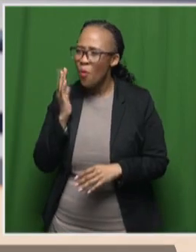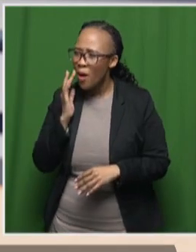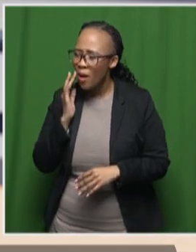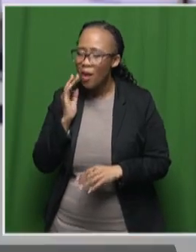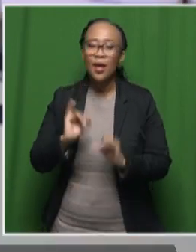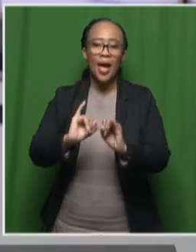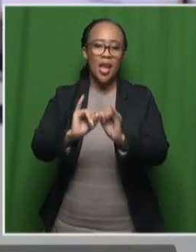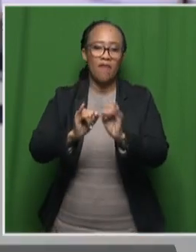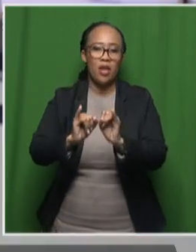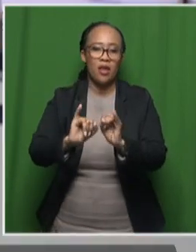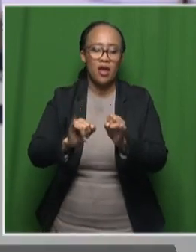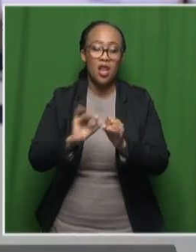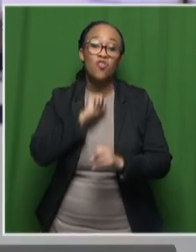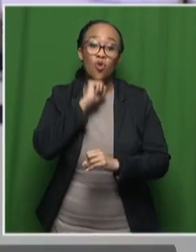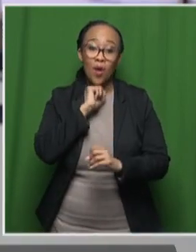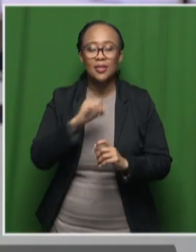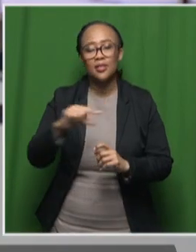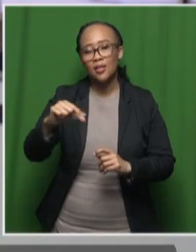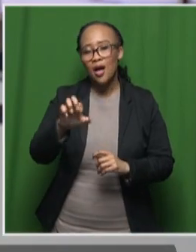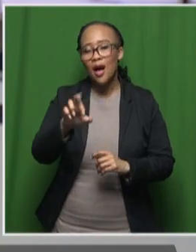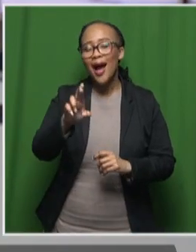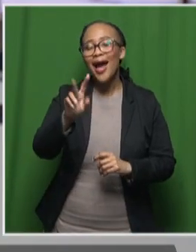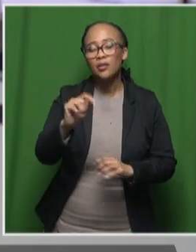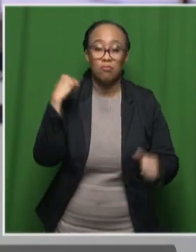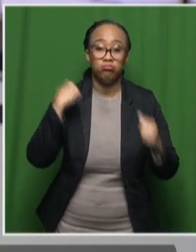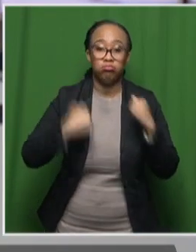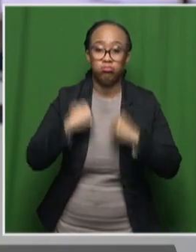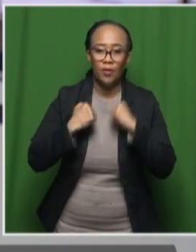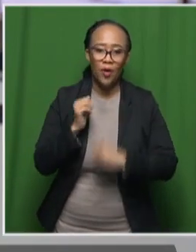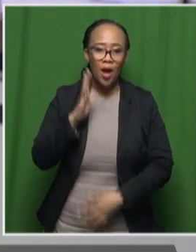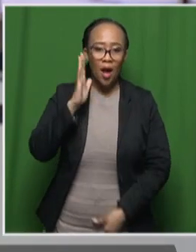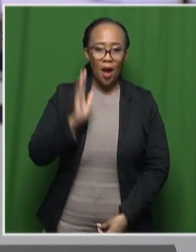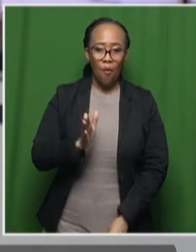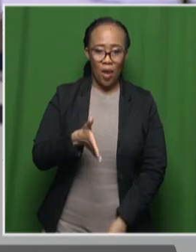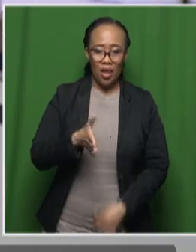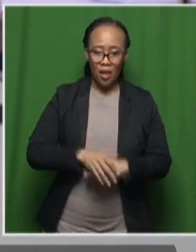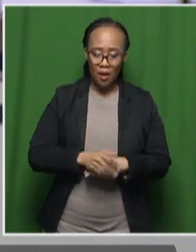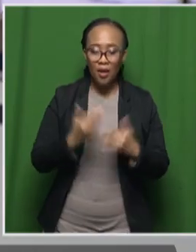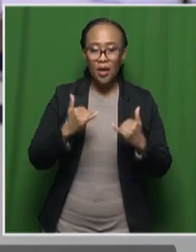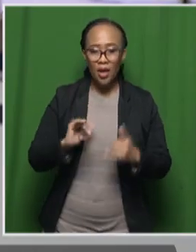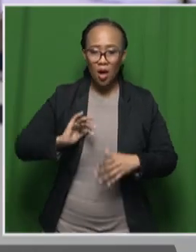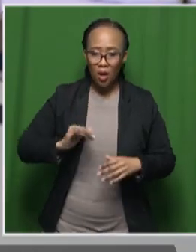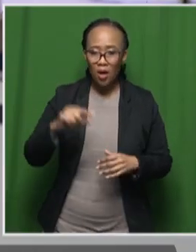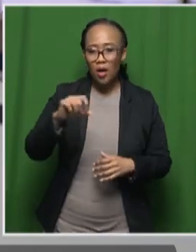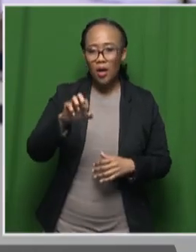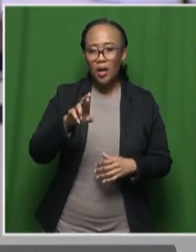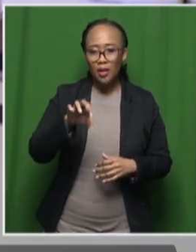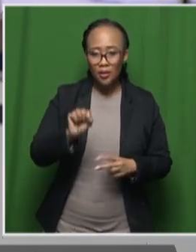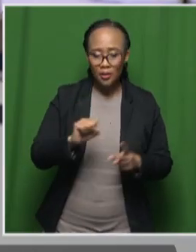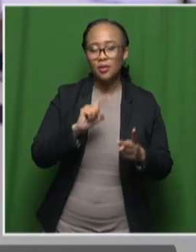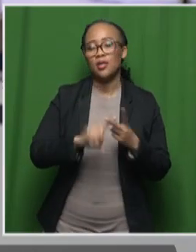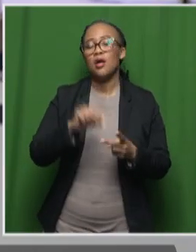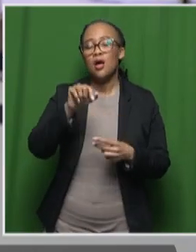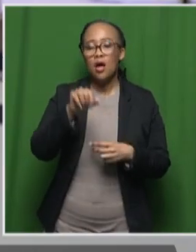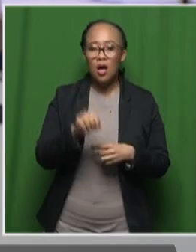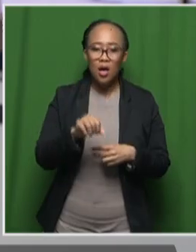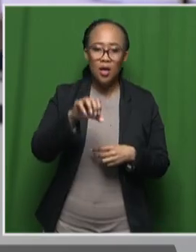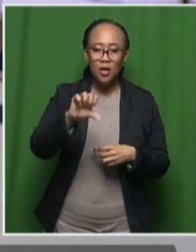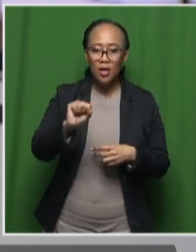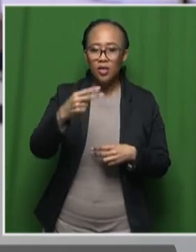that's 11th, I think. Yeah. So, but we've got three great marathon women running. We've got Gerda, Sion, and